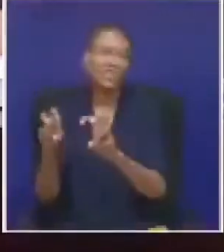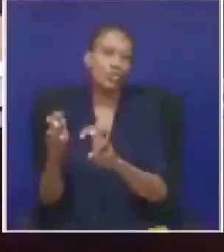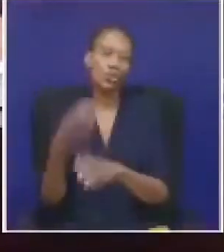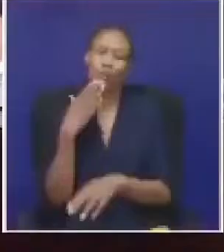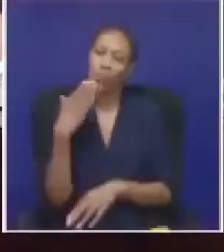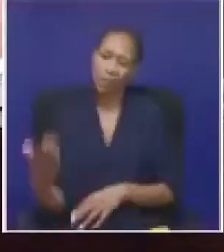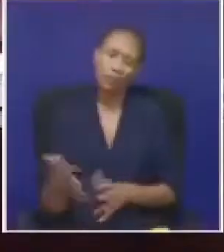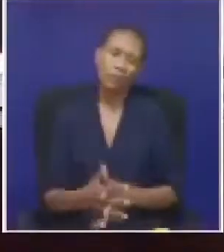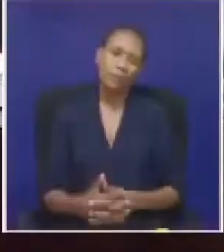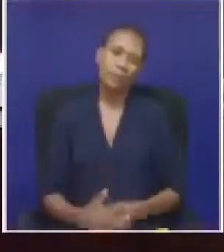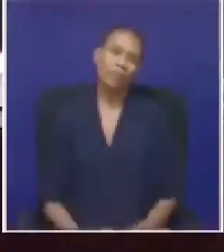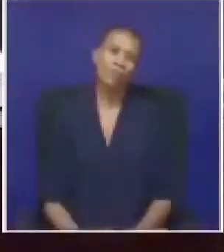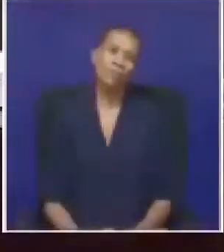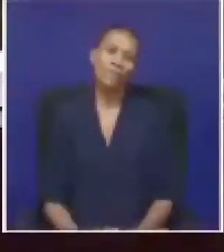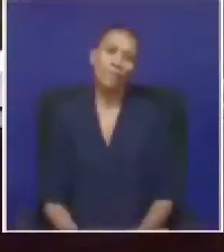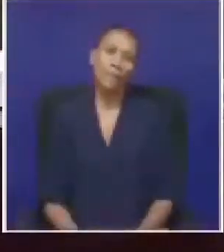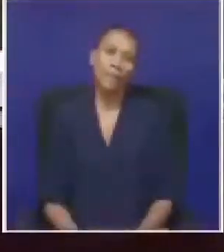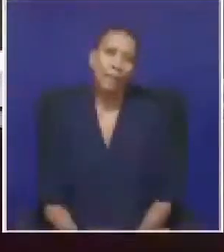Ndikolebo.